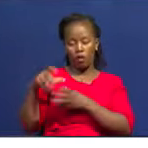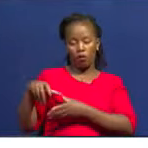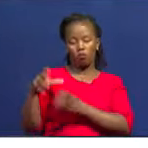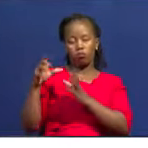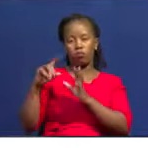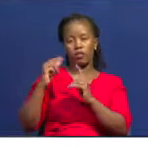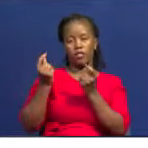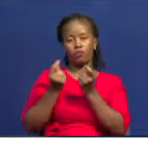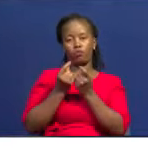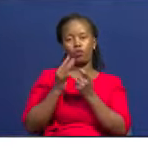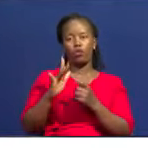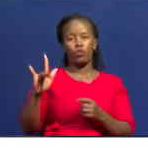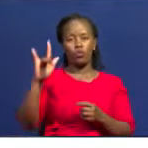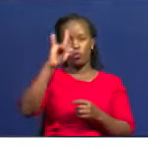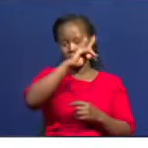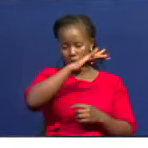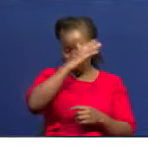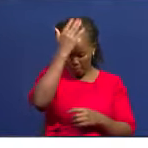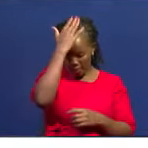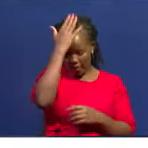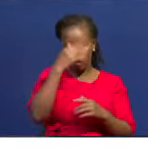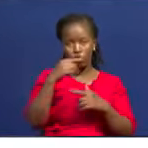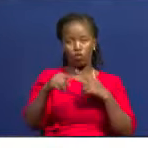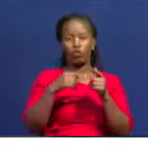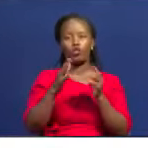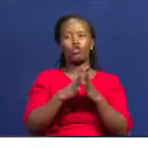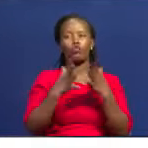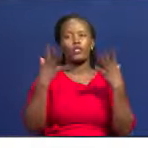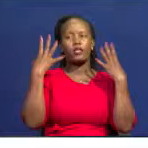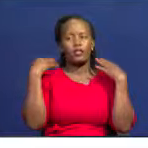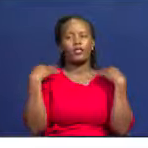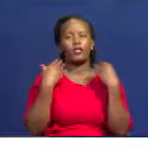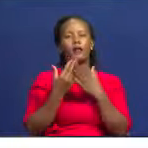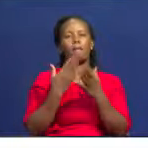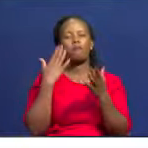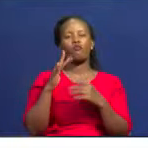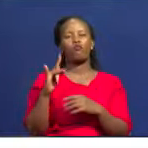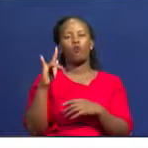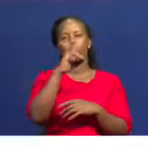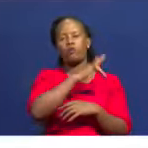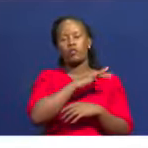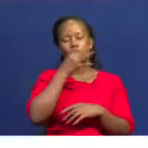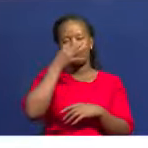for intensified training in Miramas before they head to France. Brother Paris.